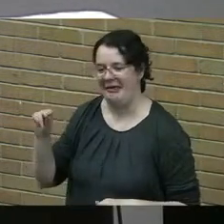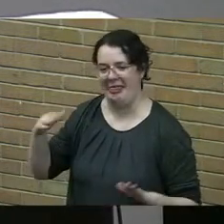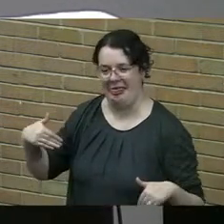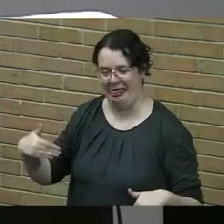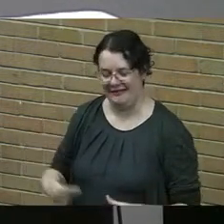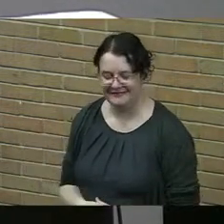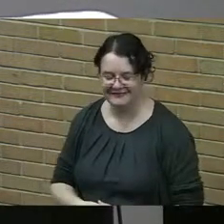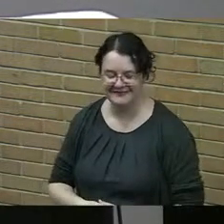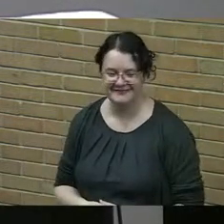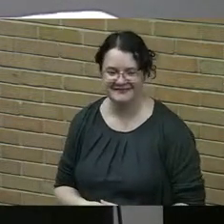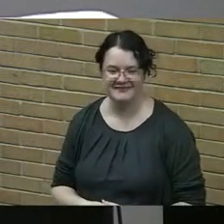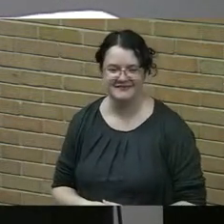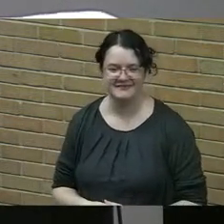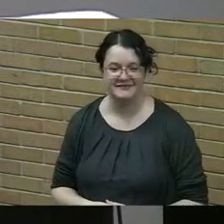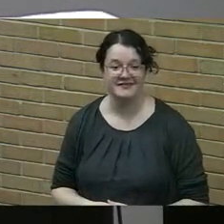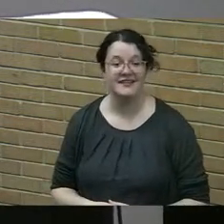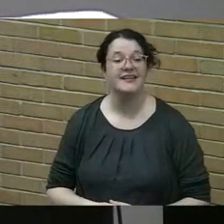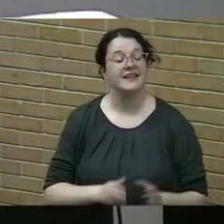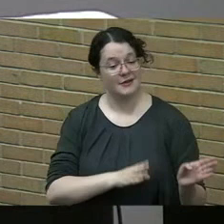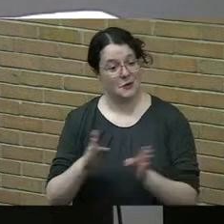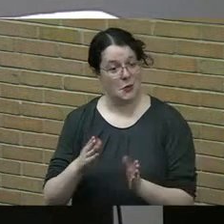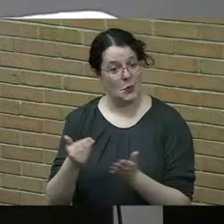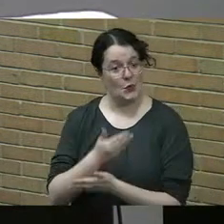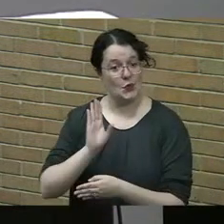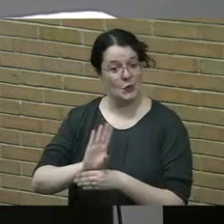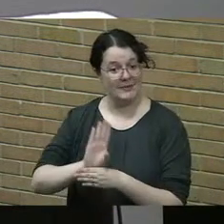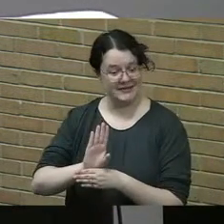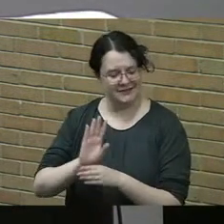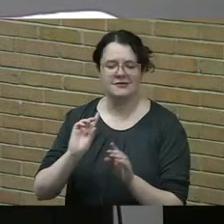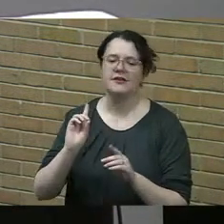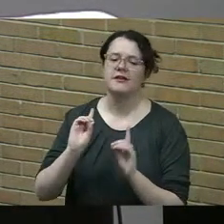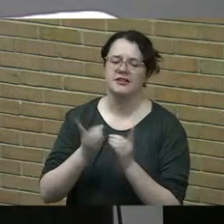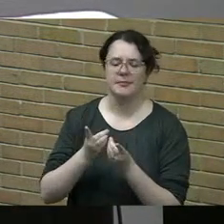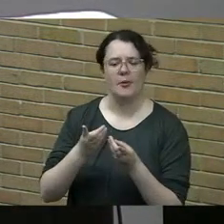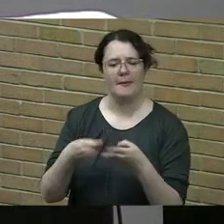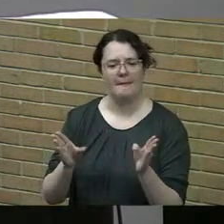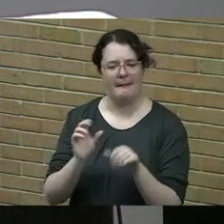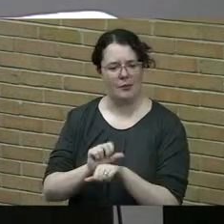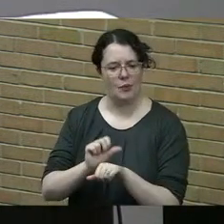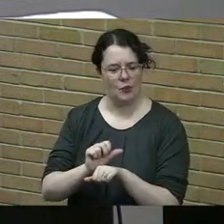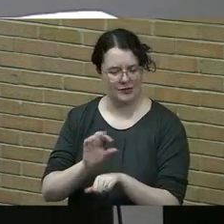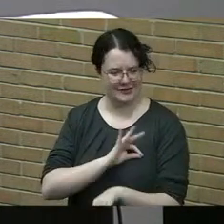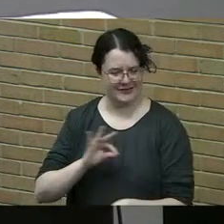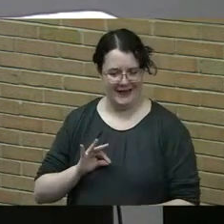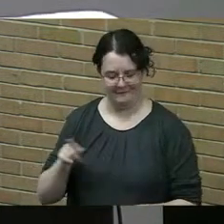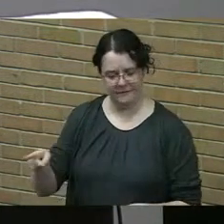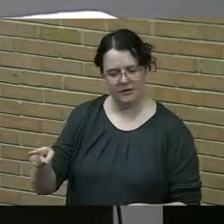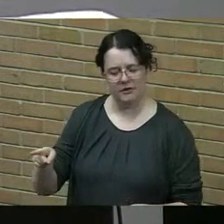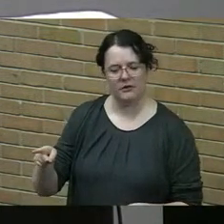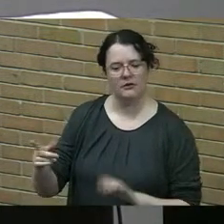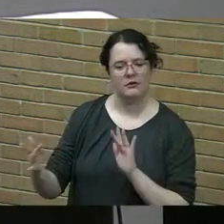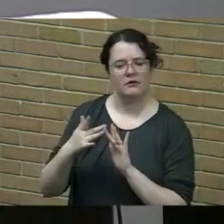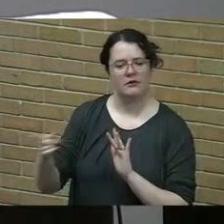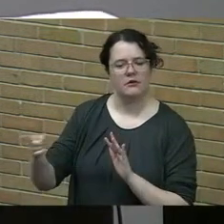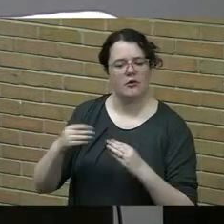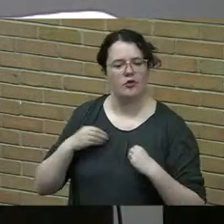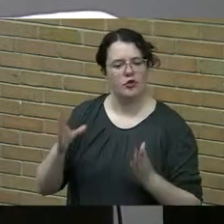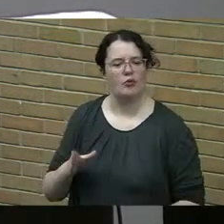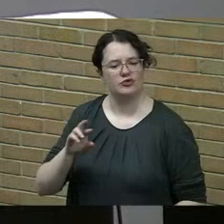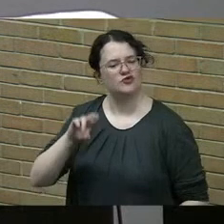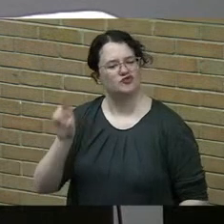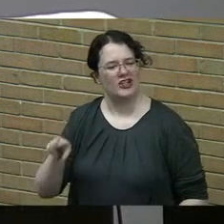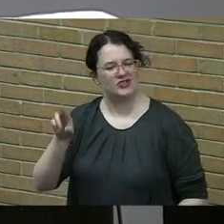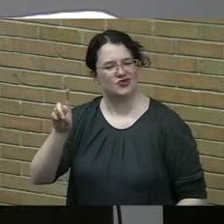In new business, the Department of Public Works staff was contacted by the owners of Rochester